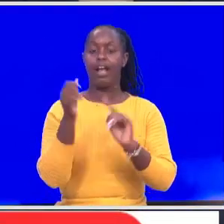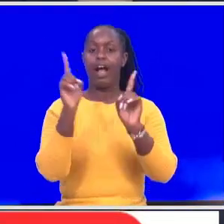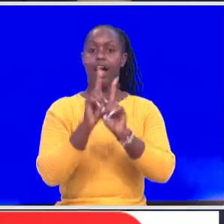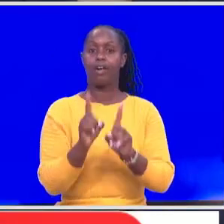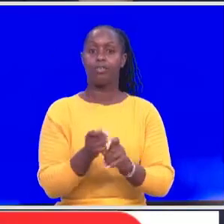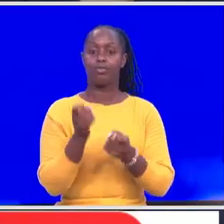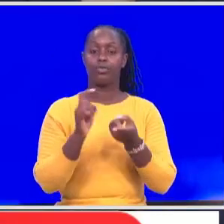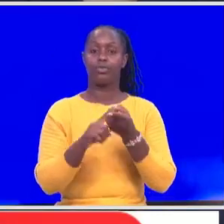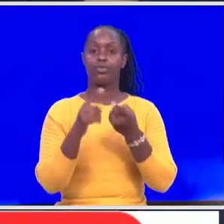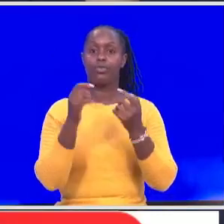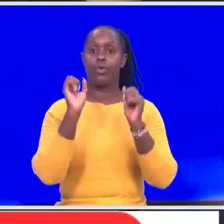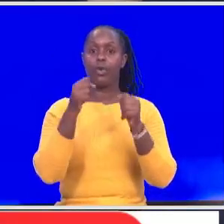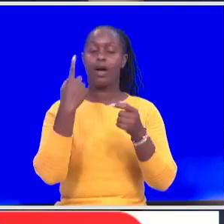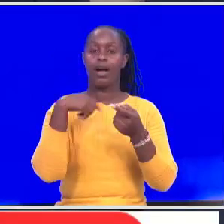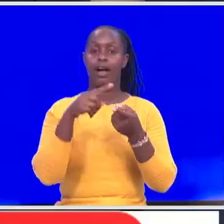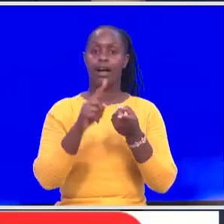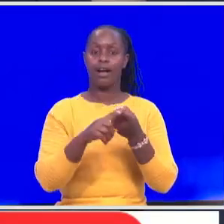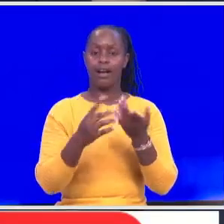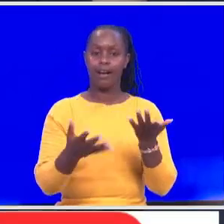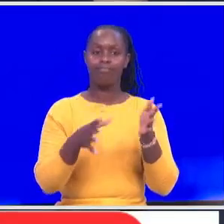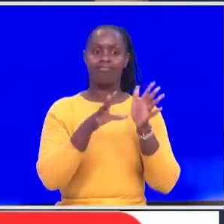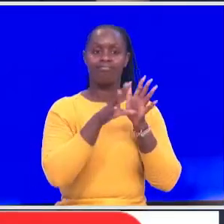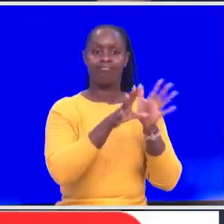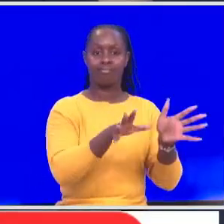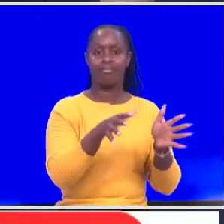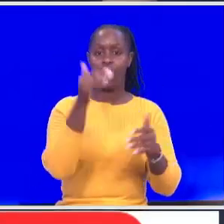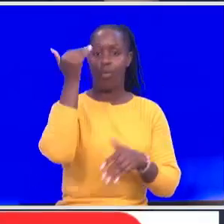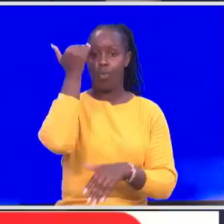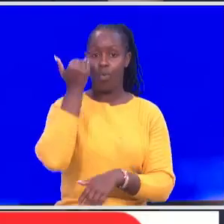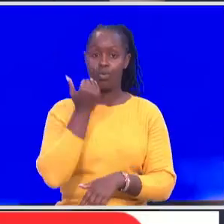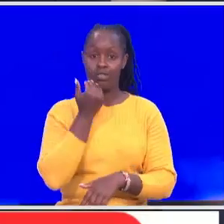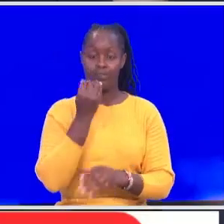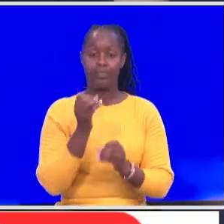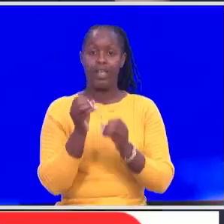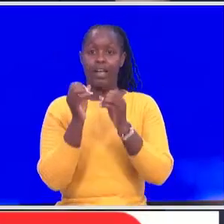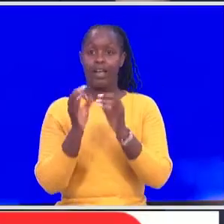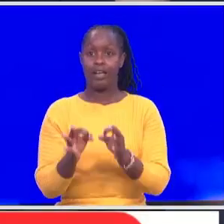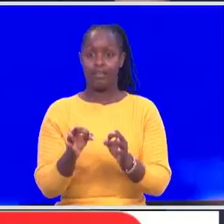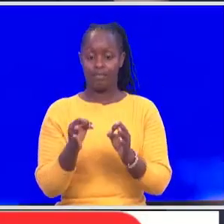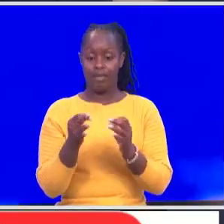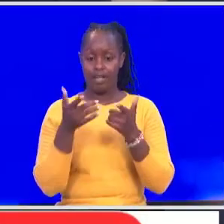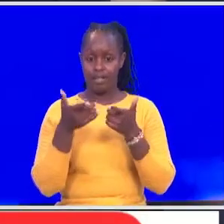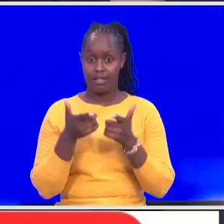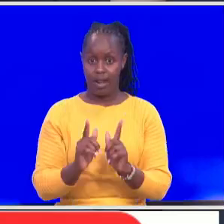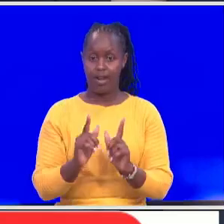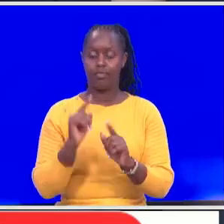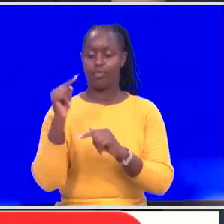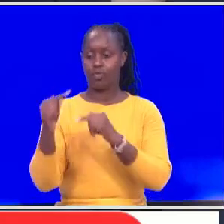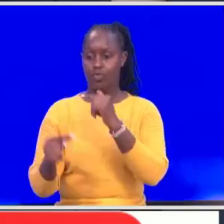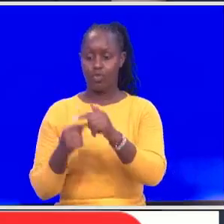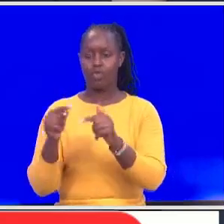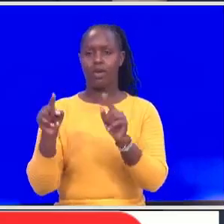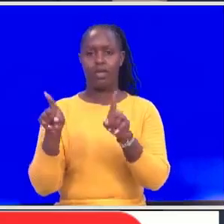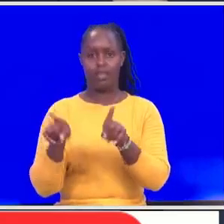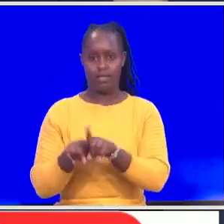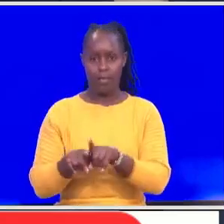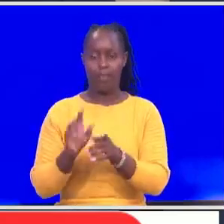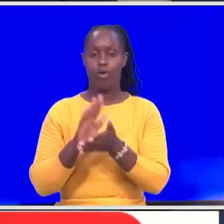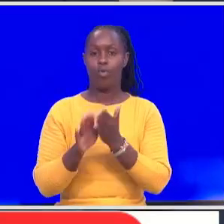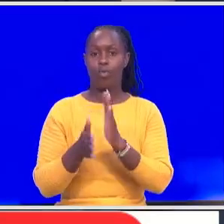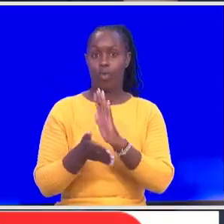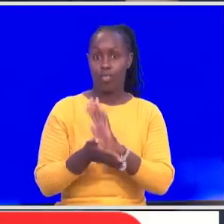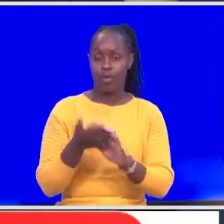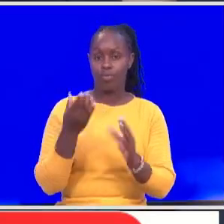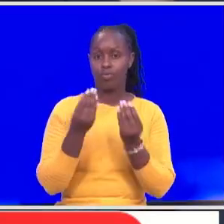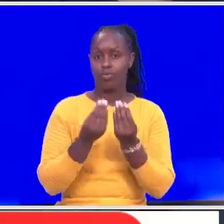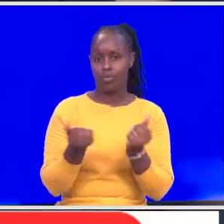of court. And if this course is around to continue unabated,